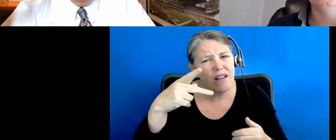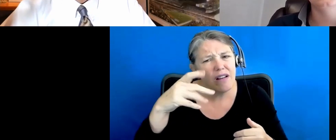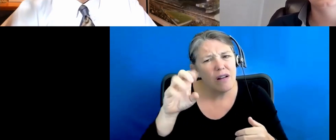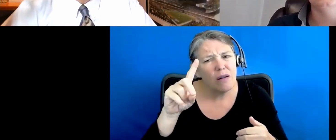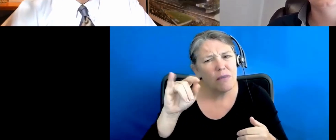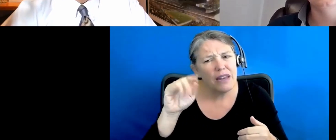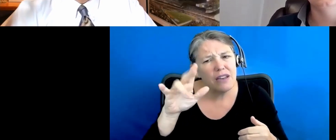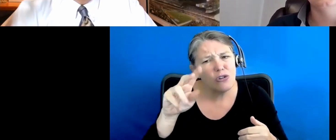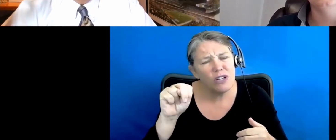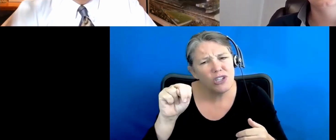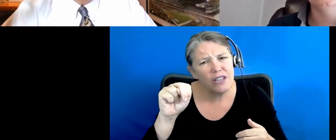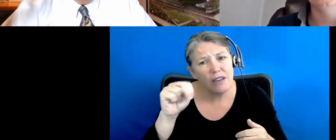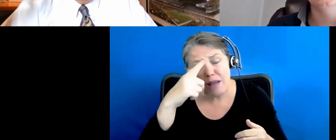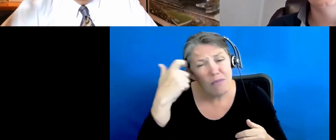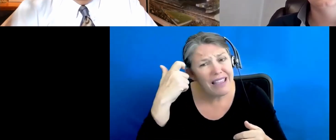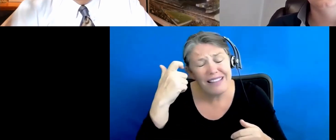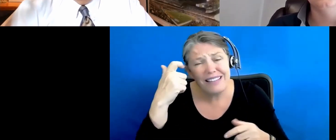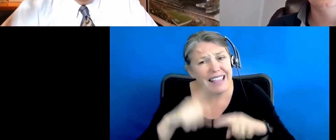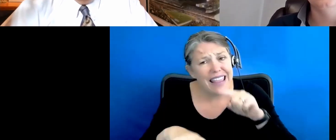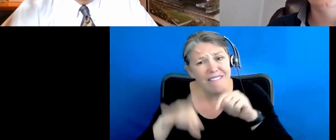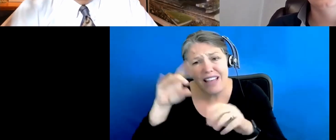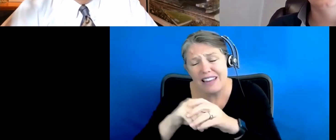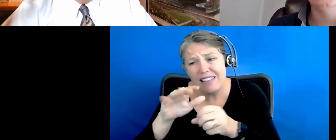find within their local community